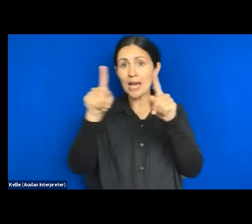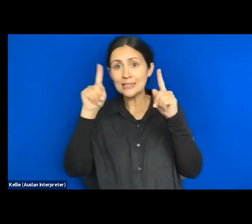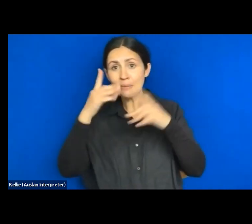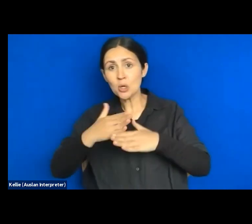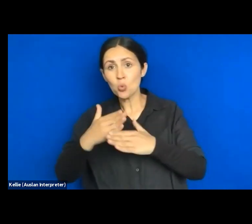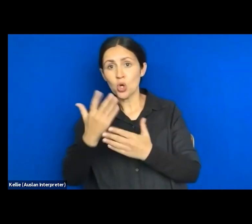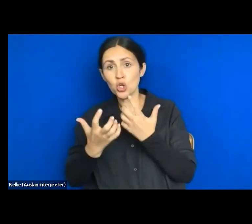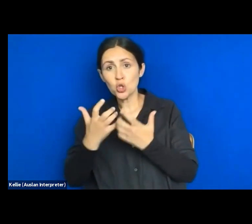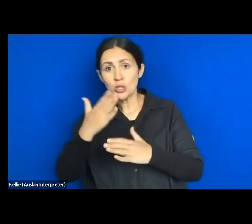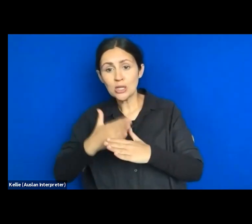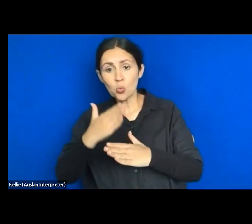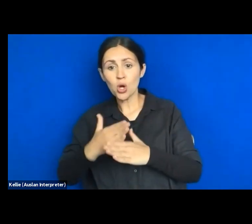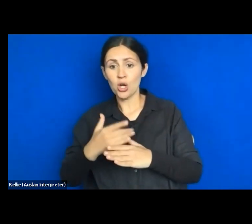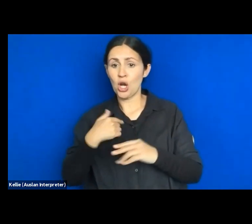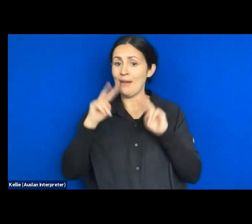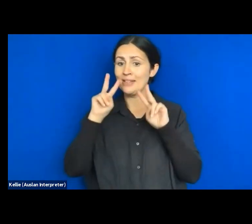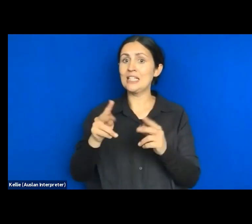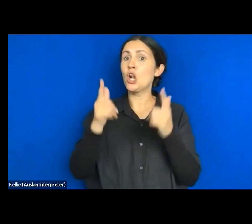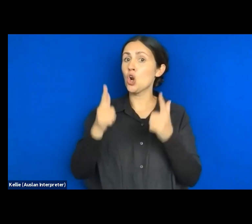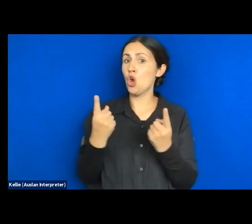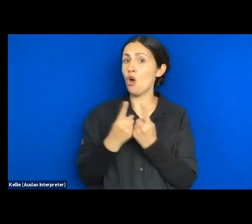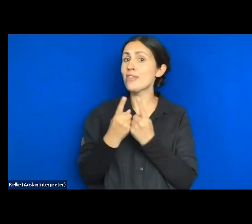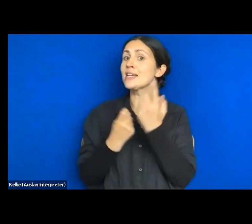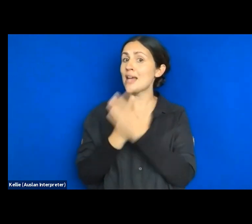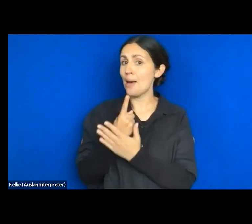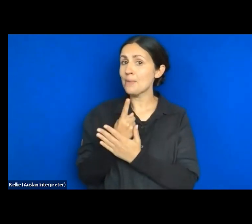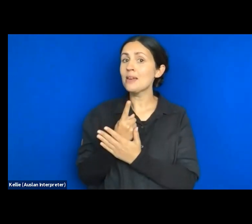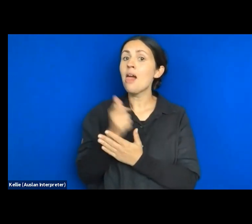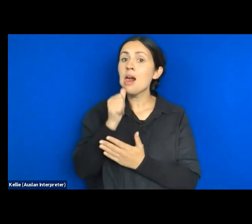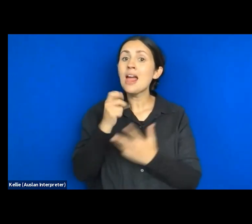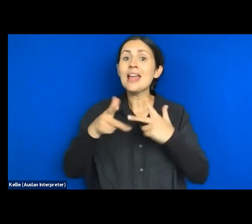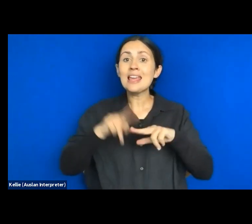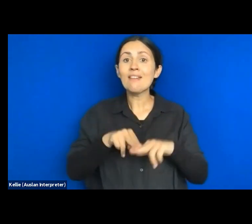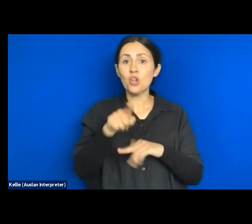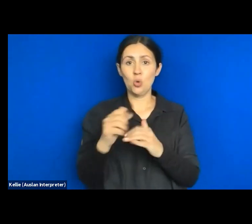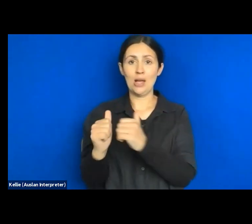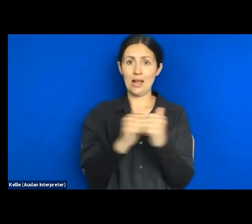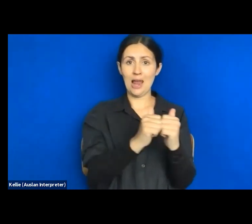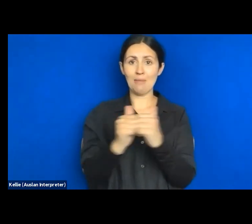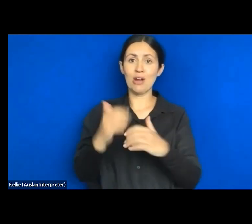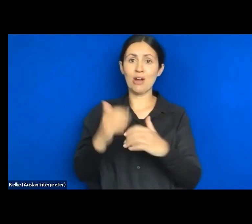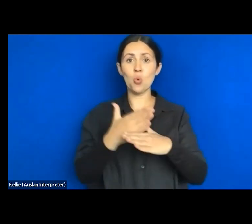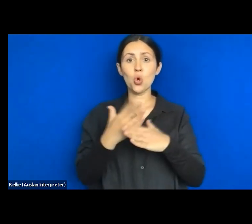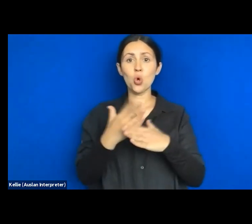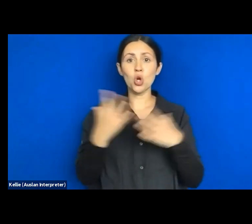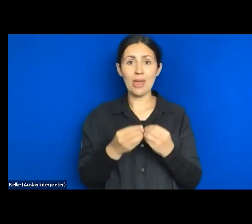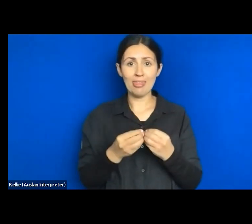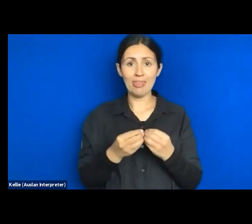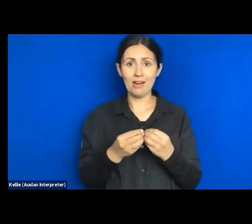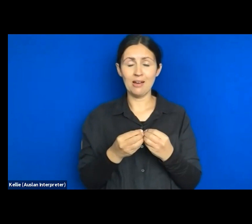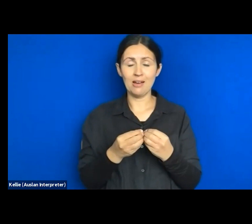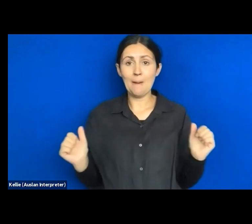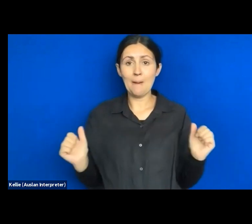and outcomes come from collaboration, and importantly, from a spirit of generosity of partnership in